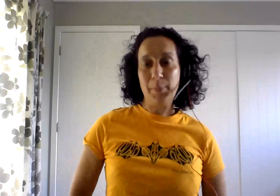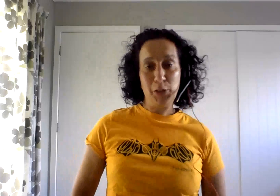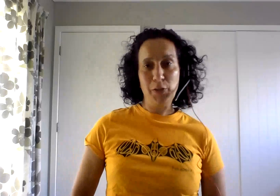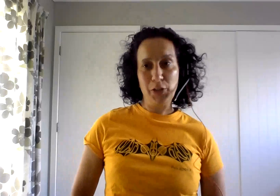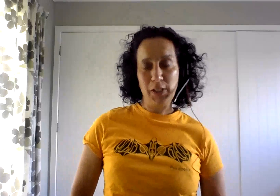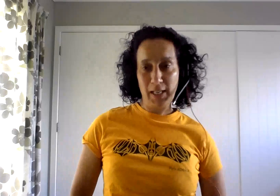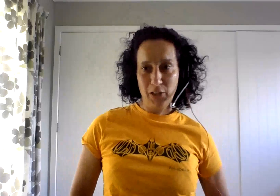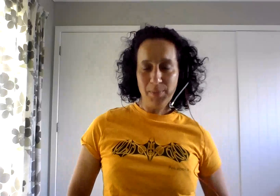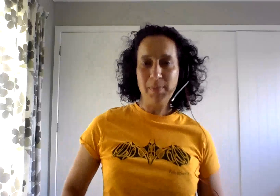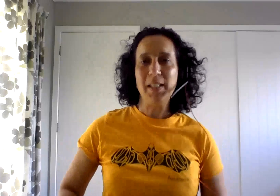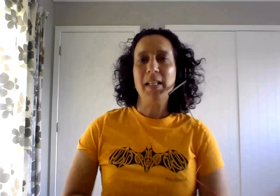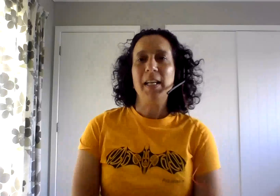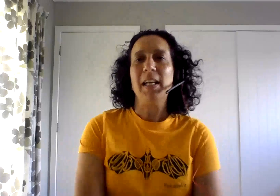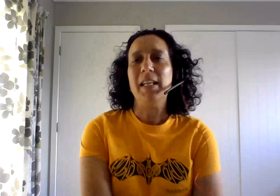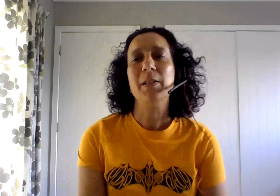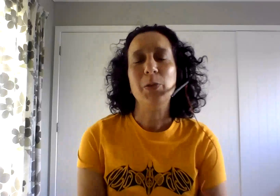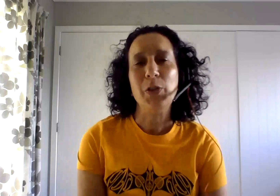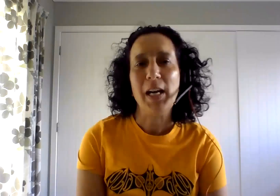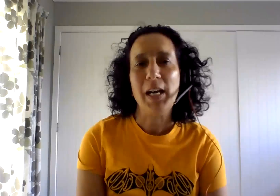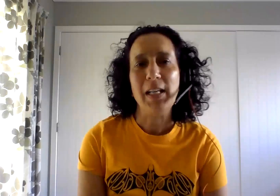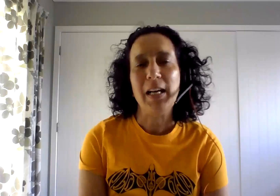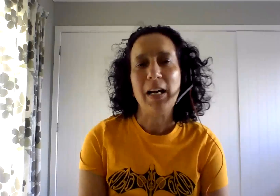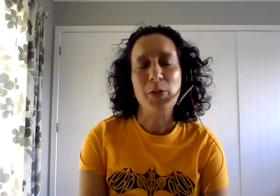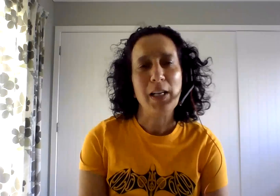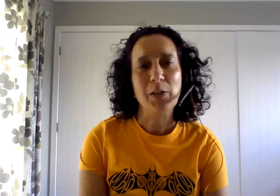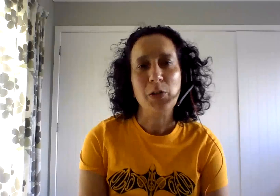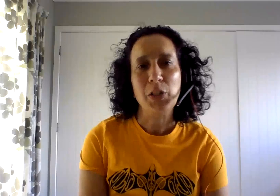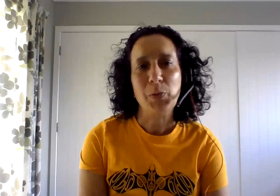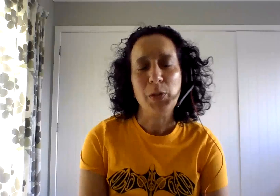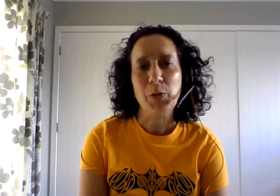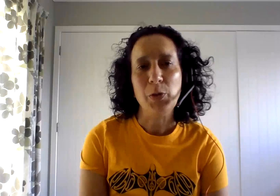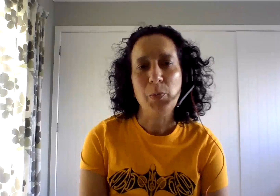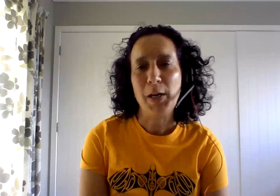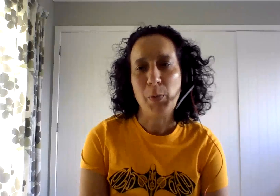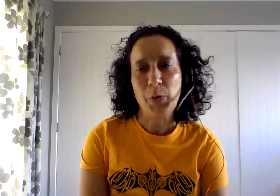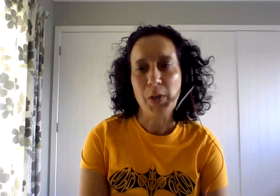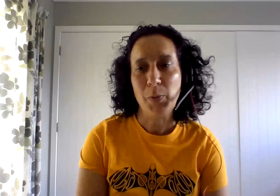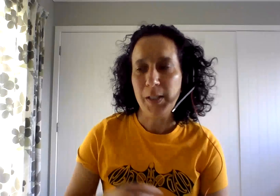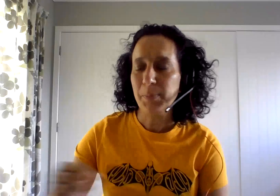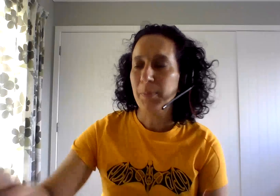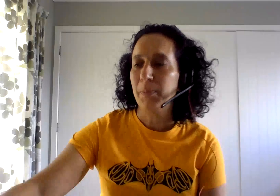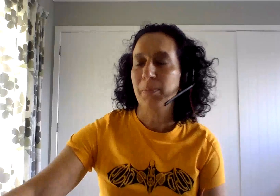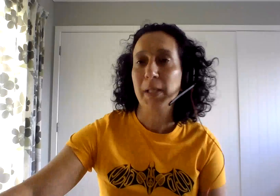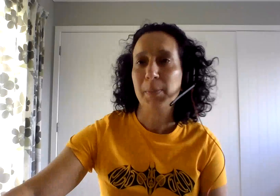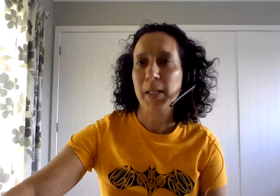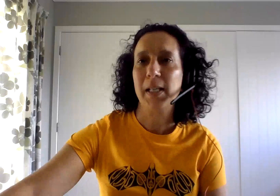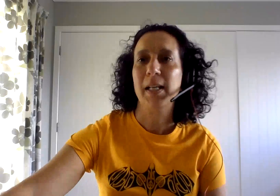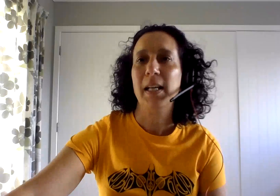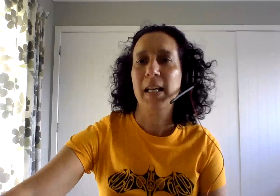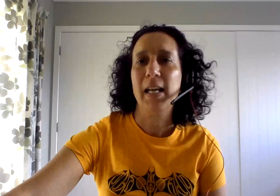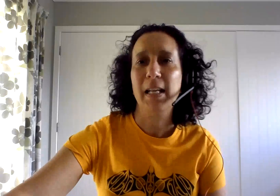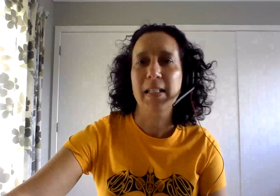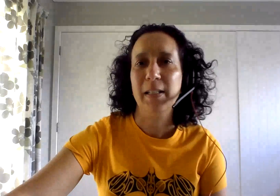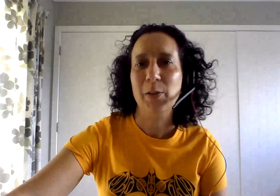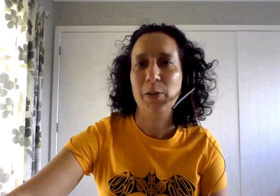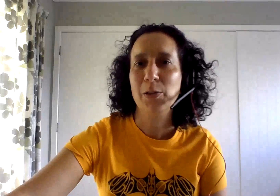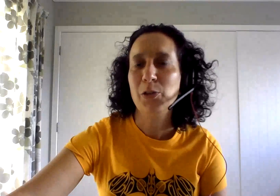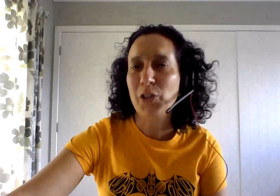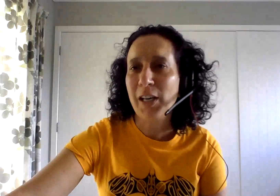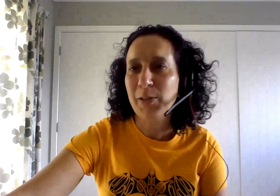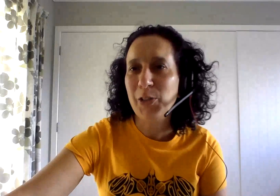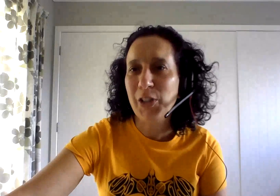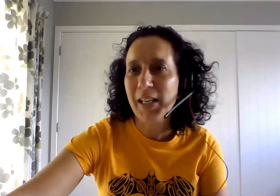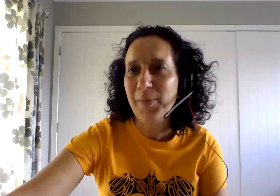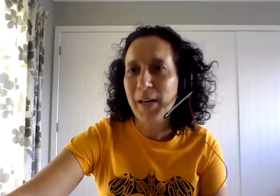as a biodiversity ranger. And today I would like to share with you my work with Pekapeka. And going